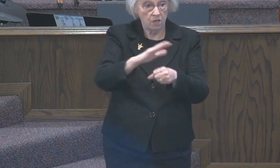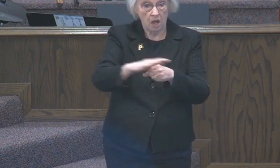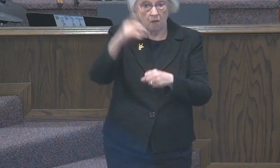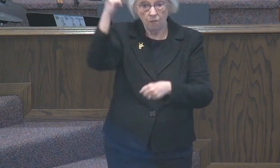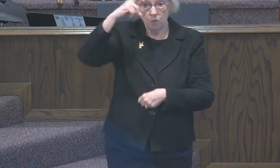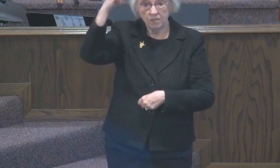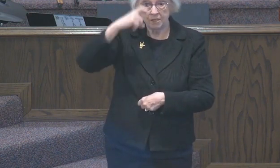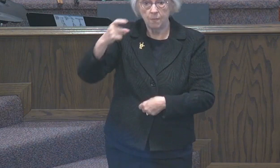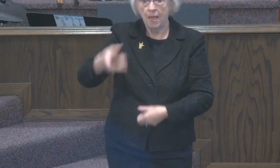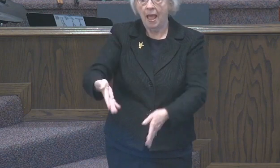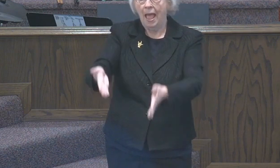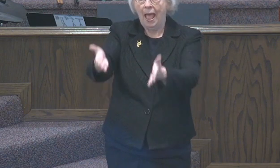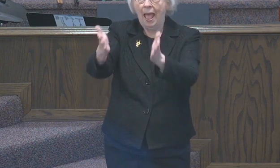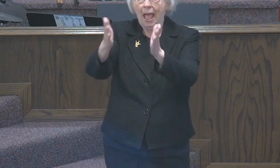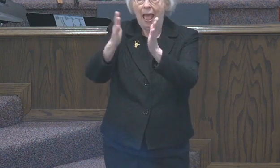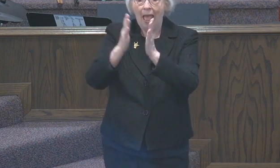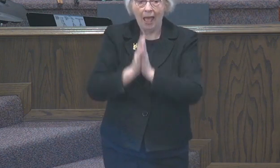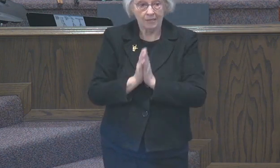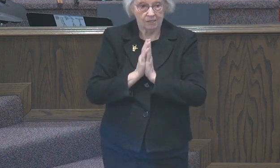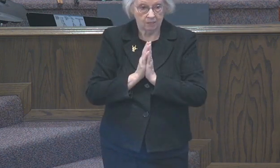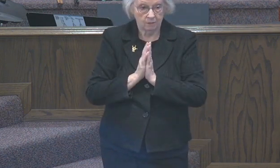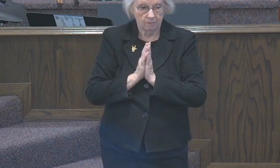Spirit that my wife has in spades.